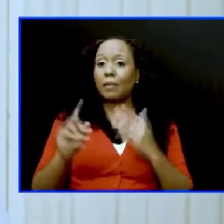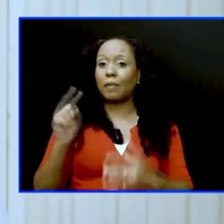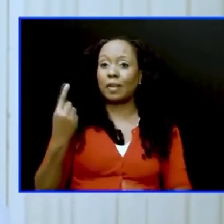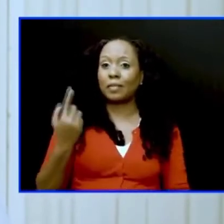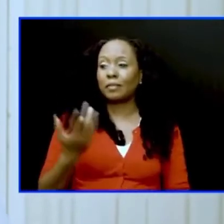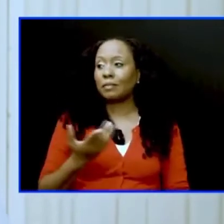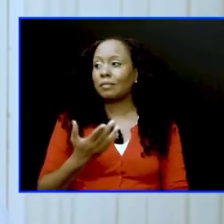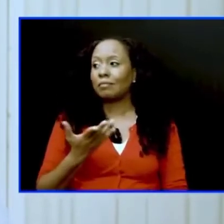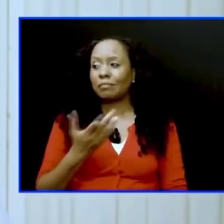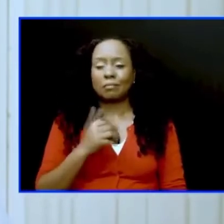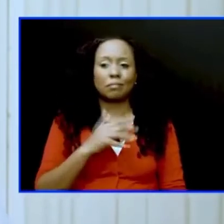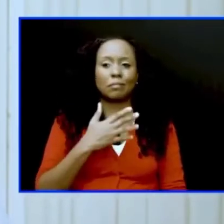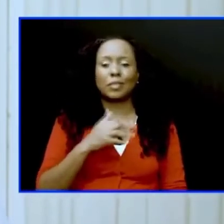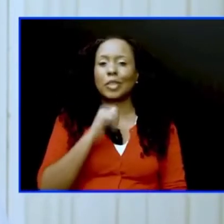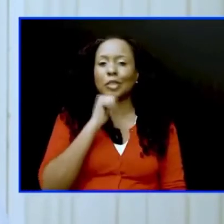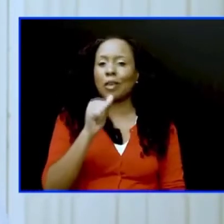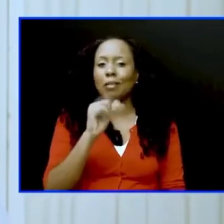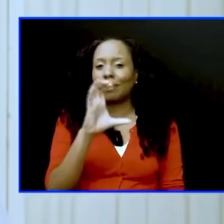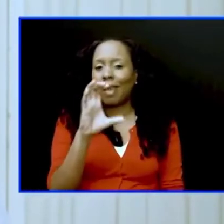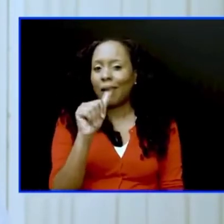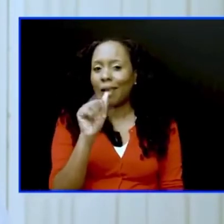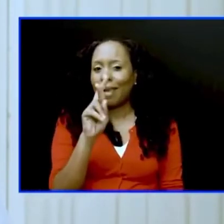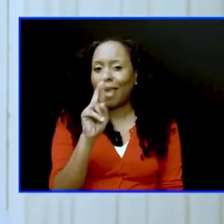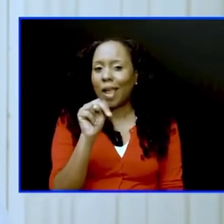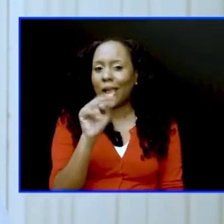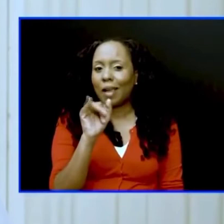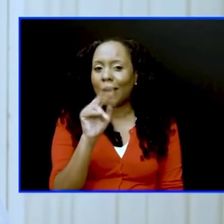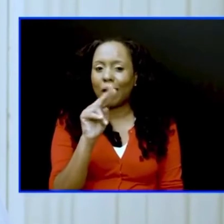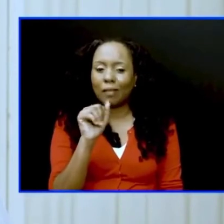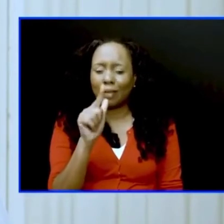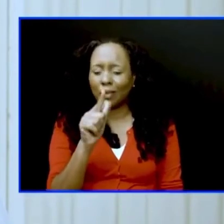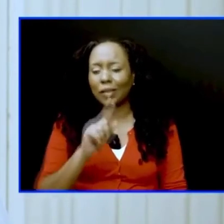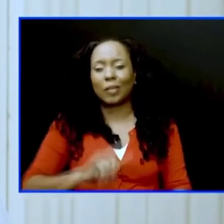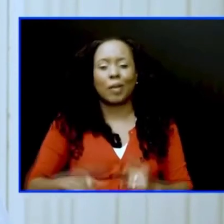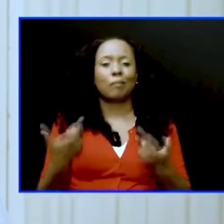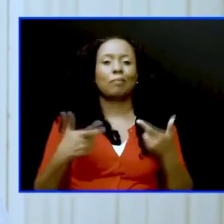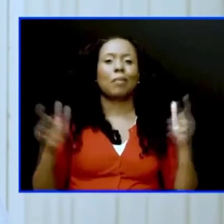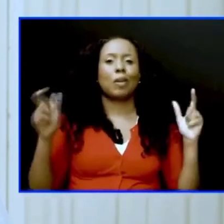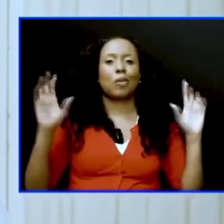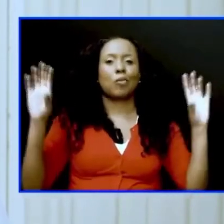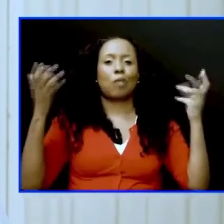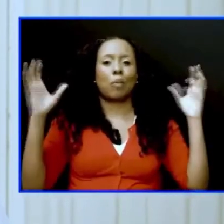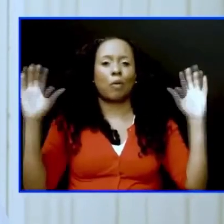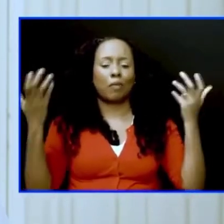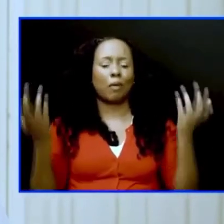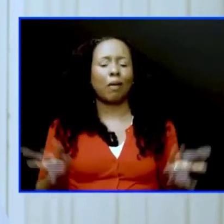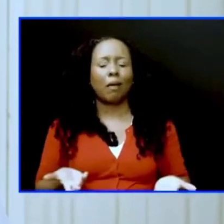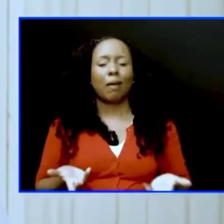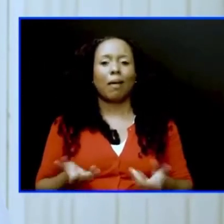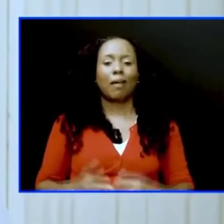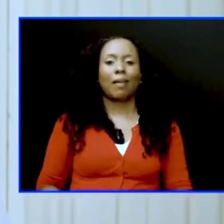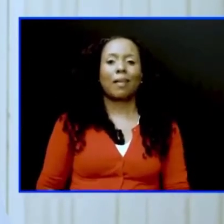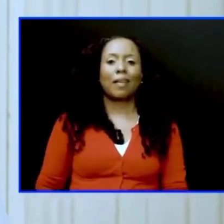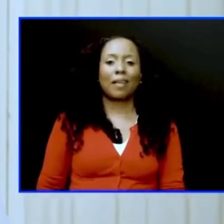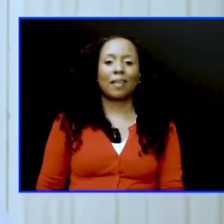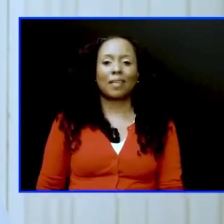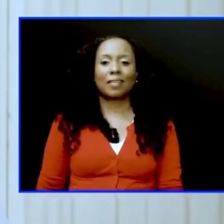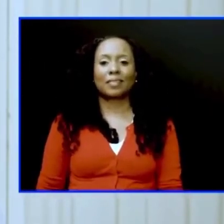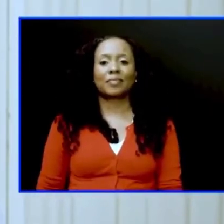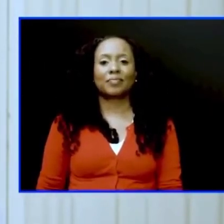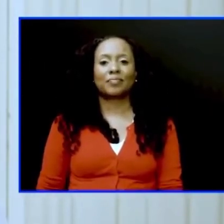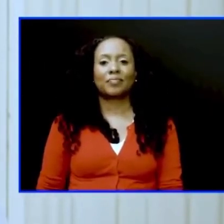first more than a carnival type events that can happen in the region. Haven't had, of course, to miss those that have